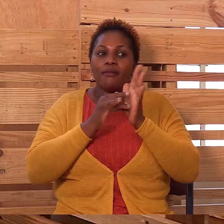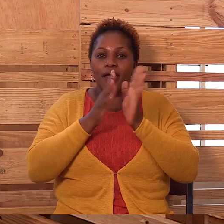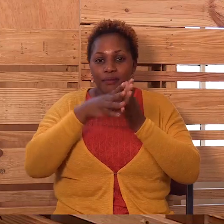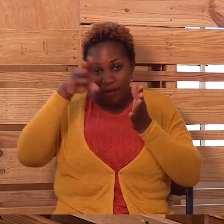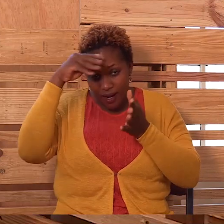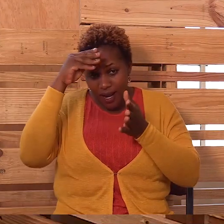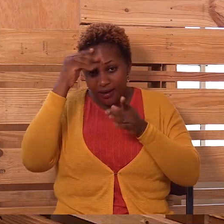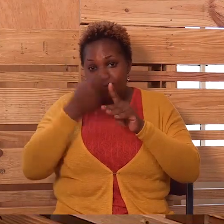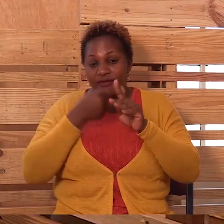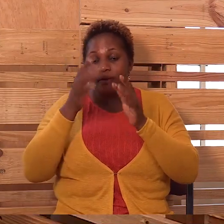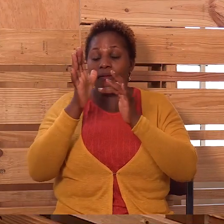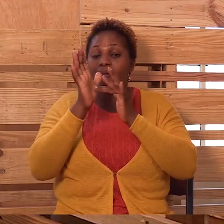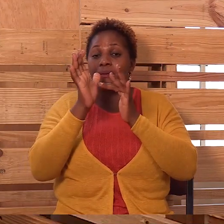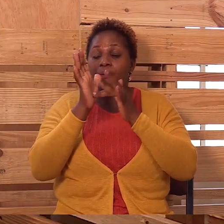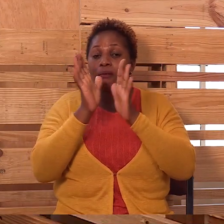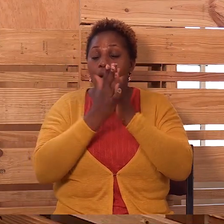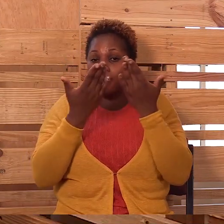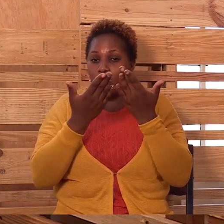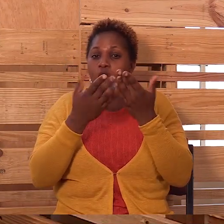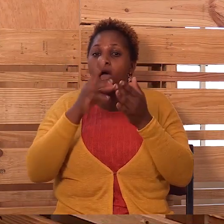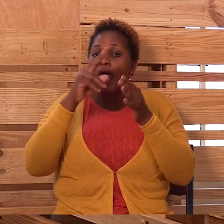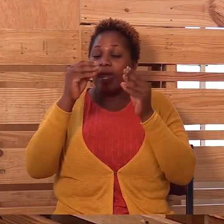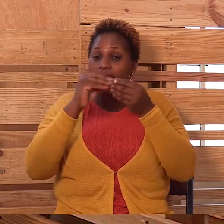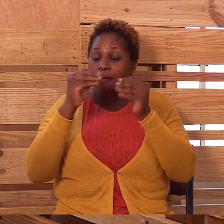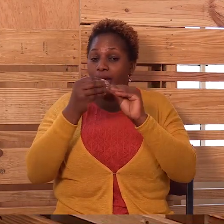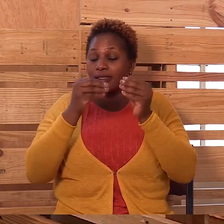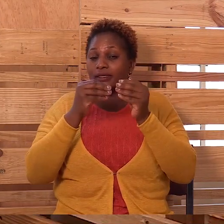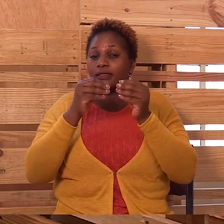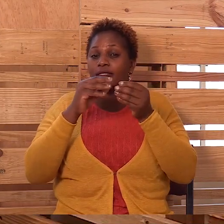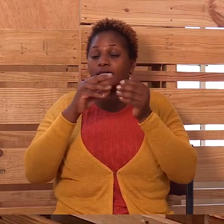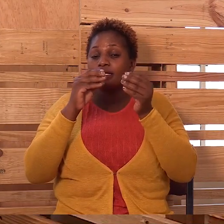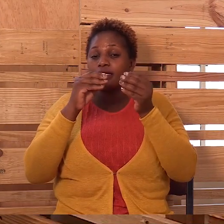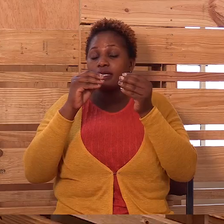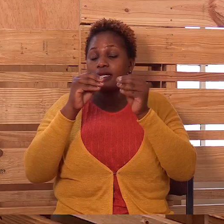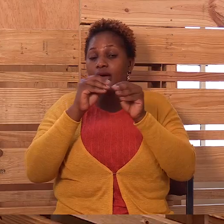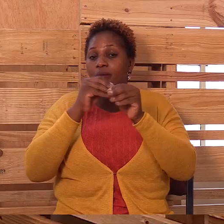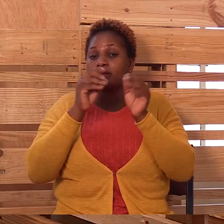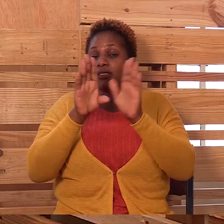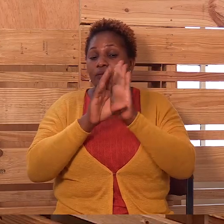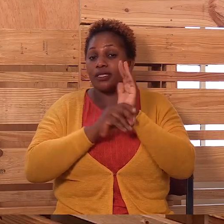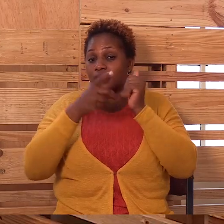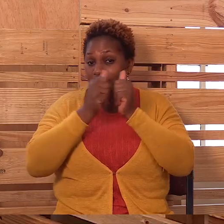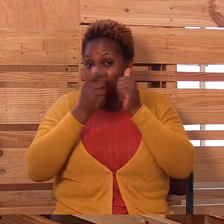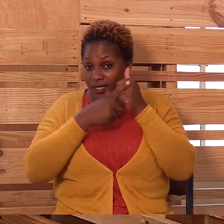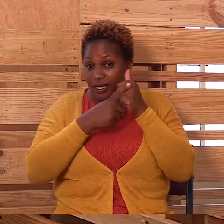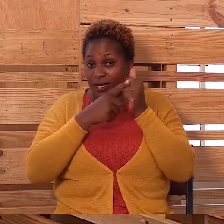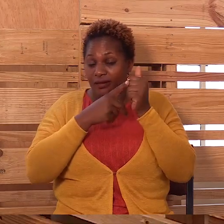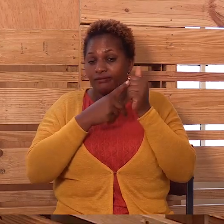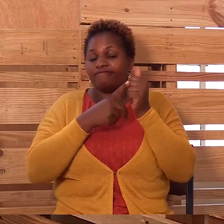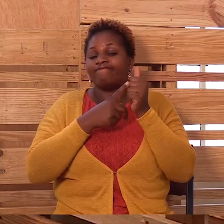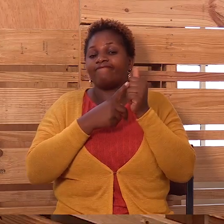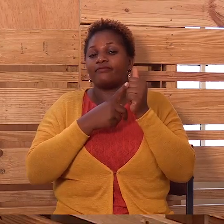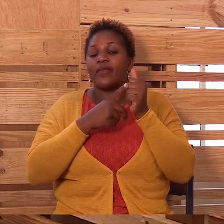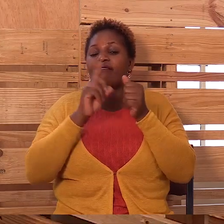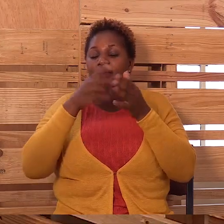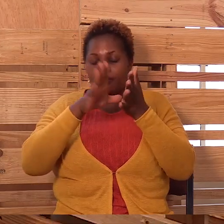Our Bible lesson comes from the book of Numbers, Numbers chapter 16, from verse 1 to 35. And before we